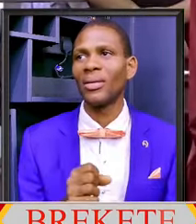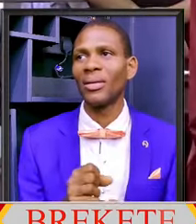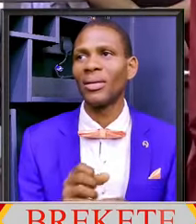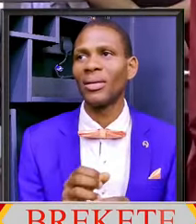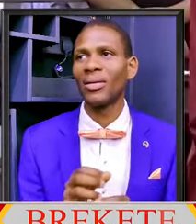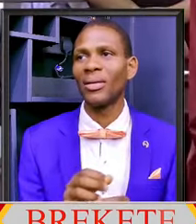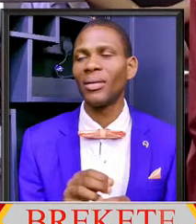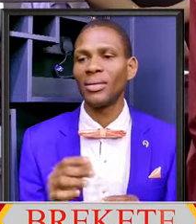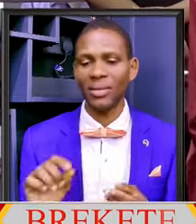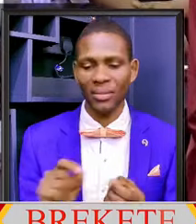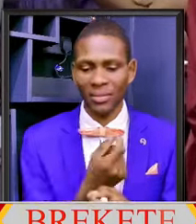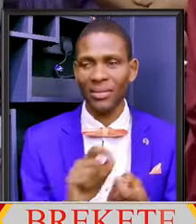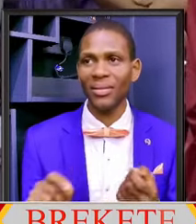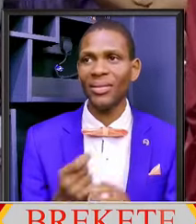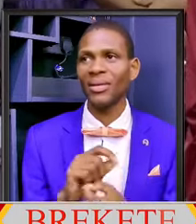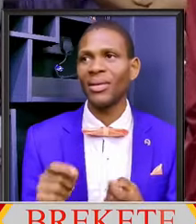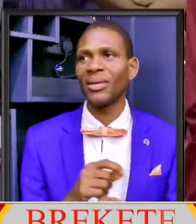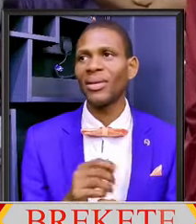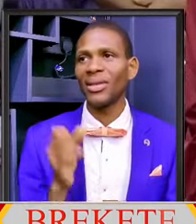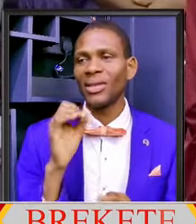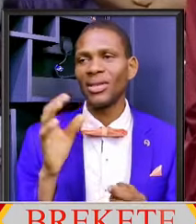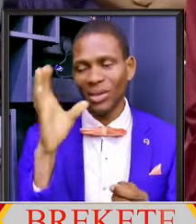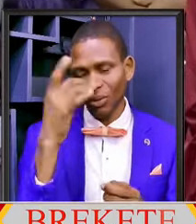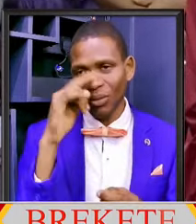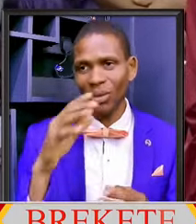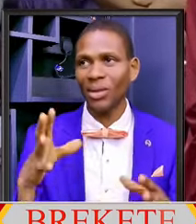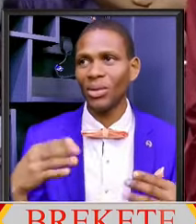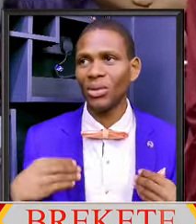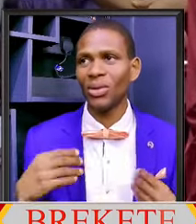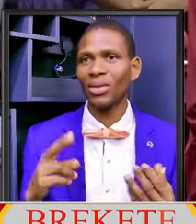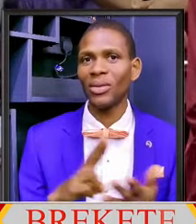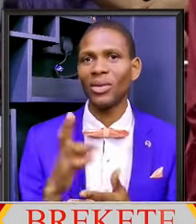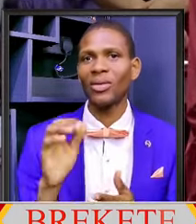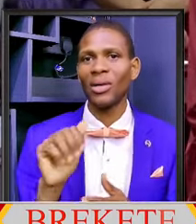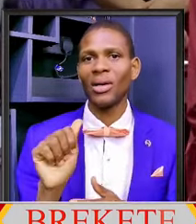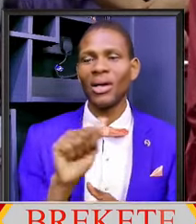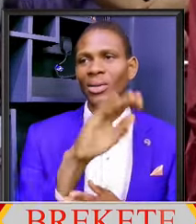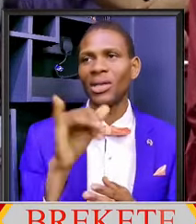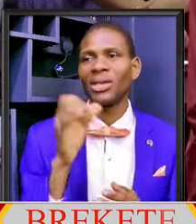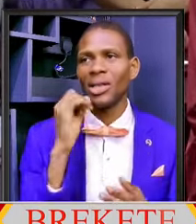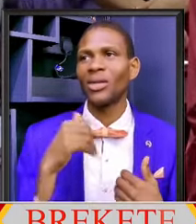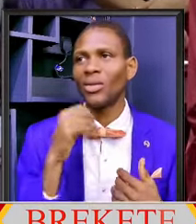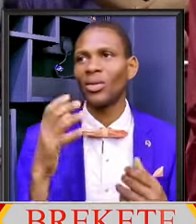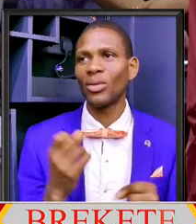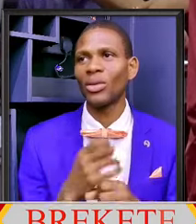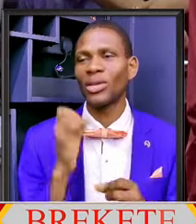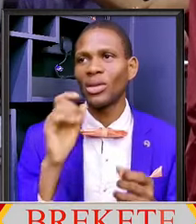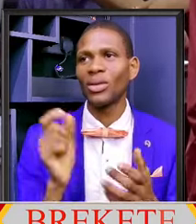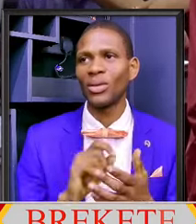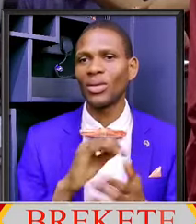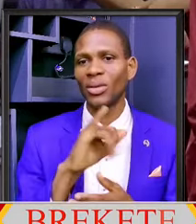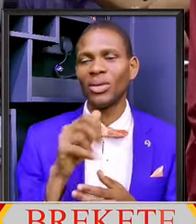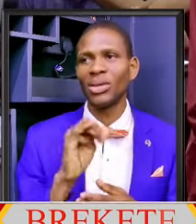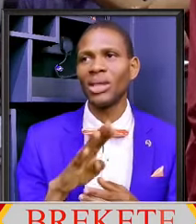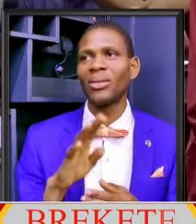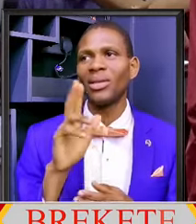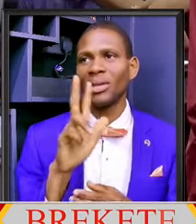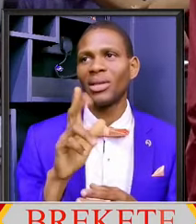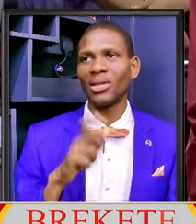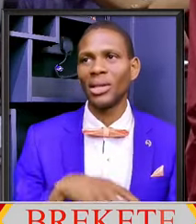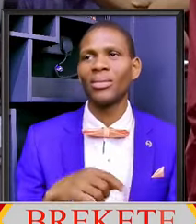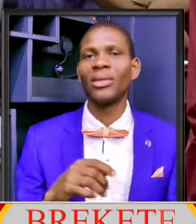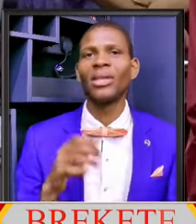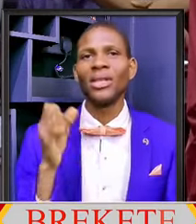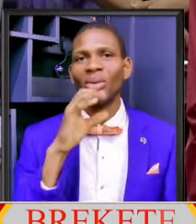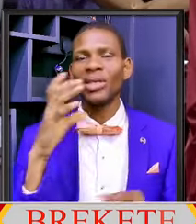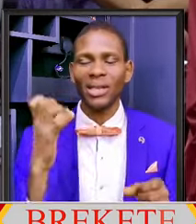do knitting, and she's looking for admission in University of Abuja. She have not get it. She even wrote jam 3 times. She